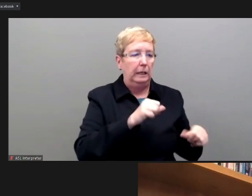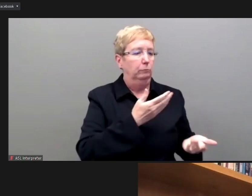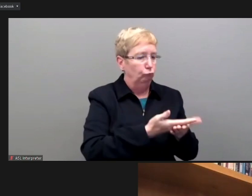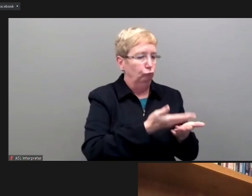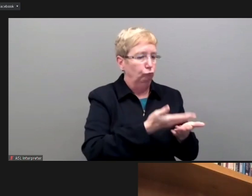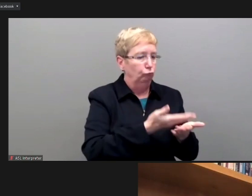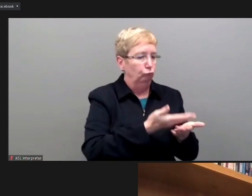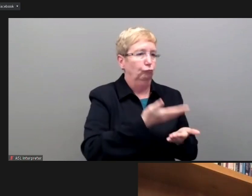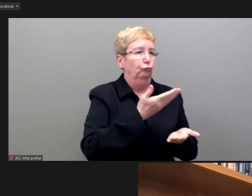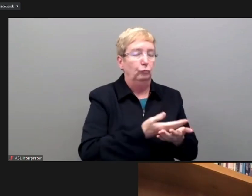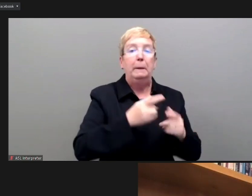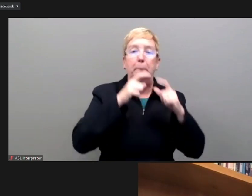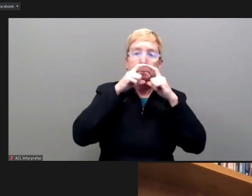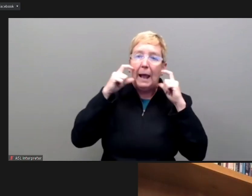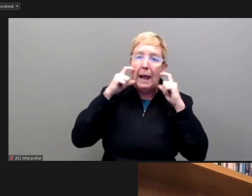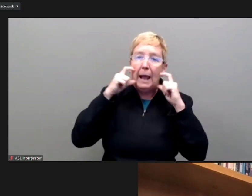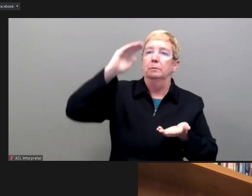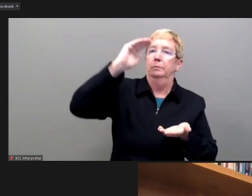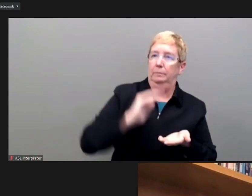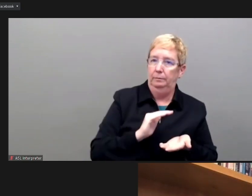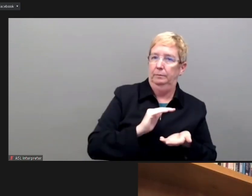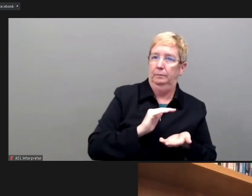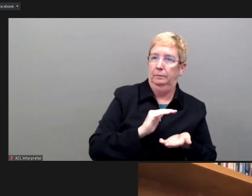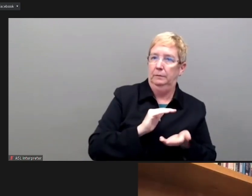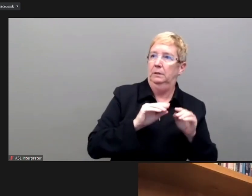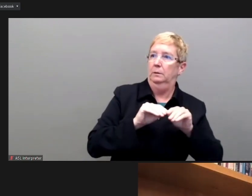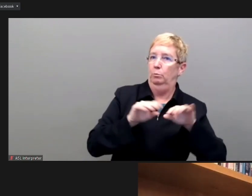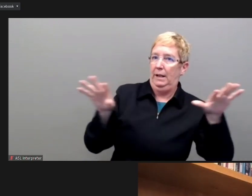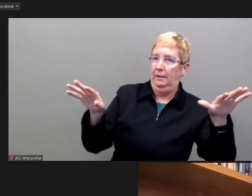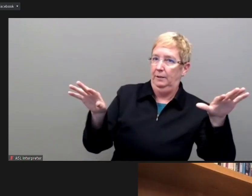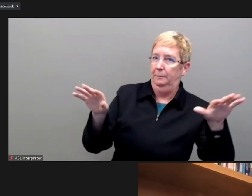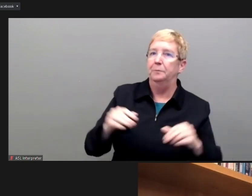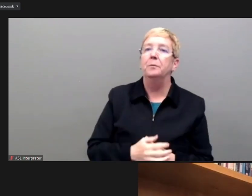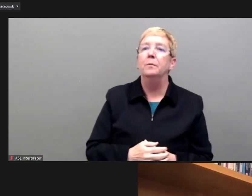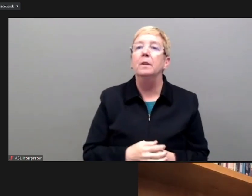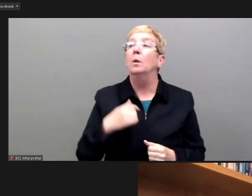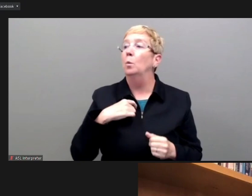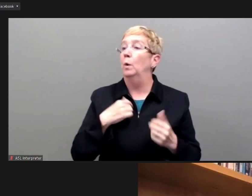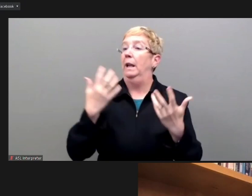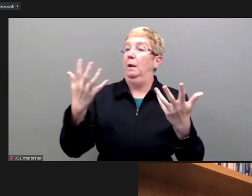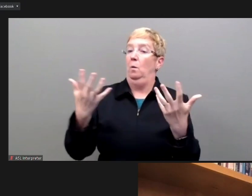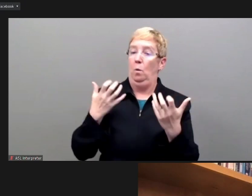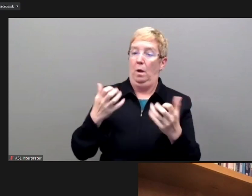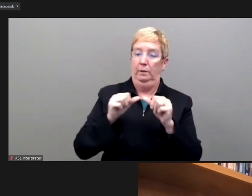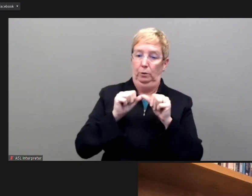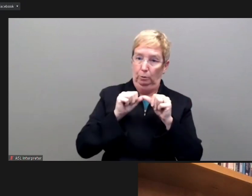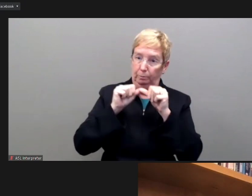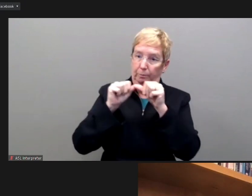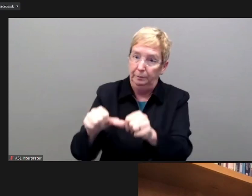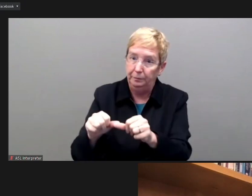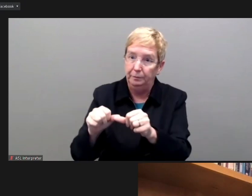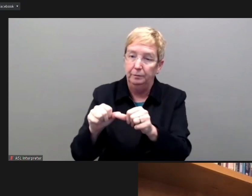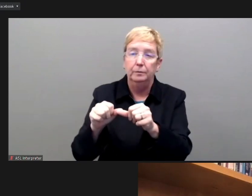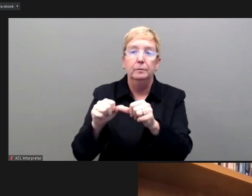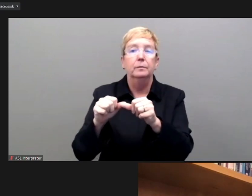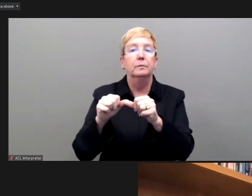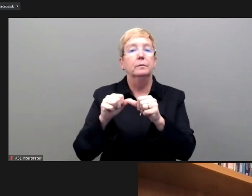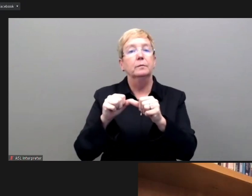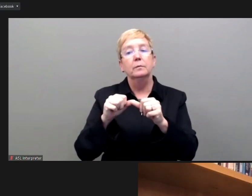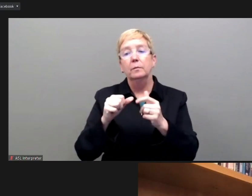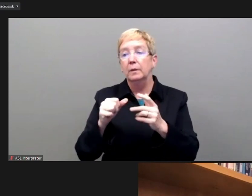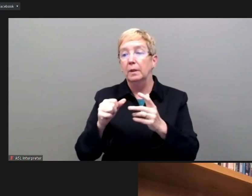reduce transmission. And given that we are wanting to continue this